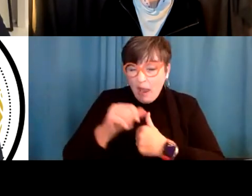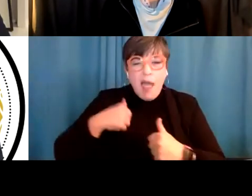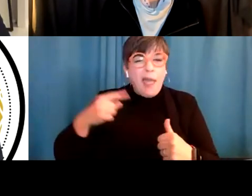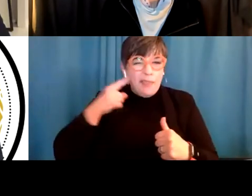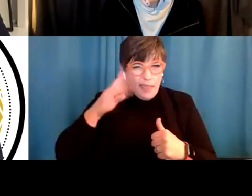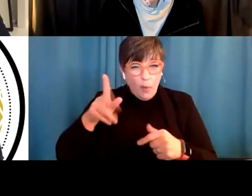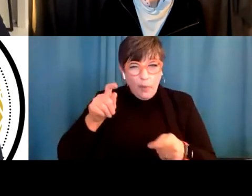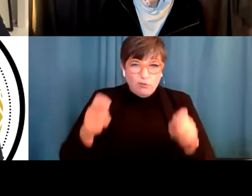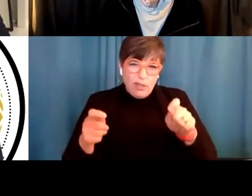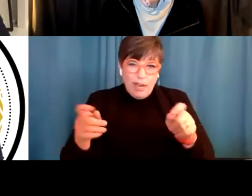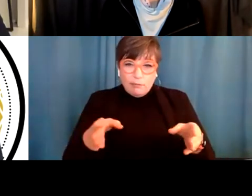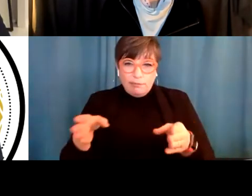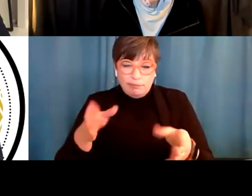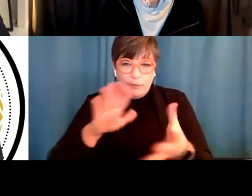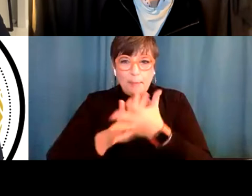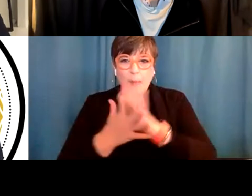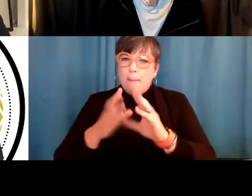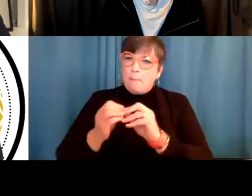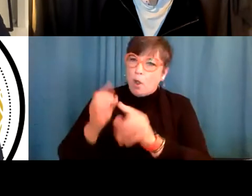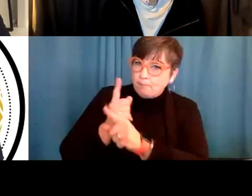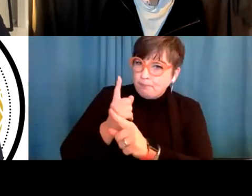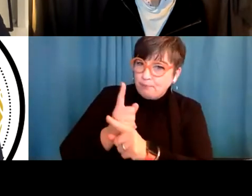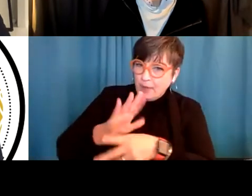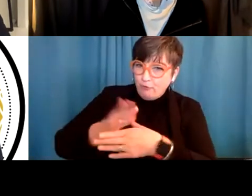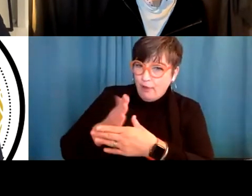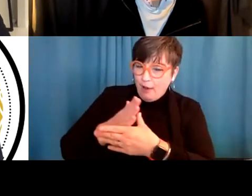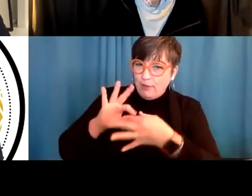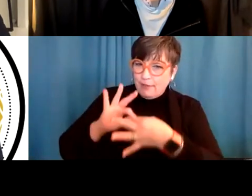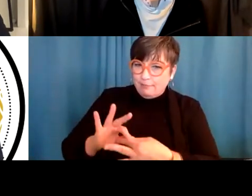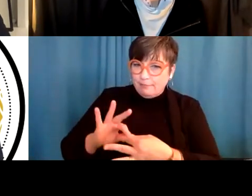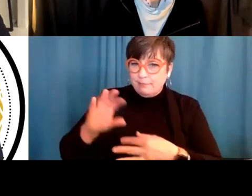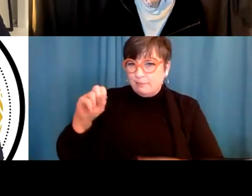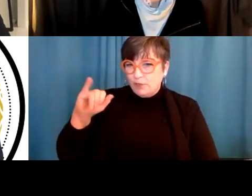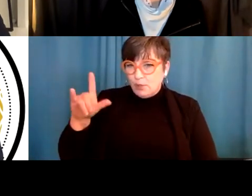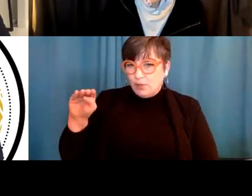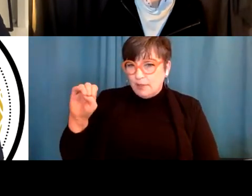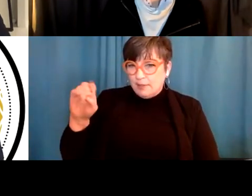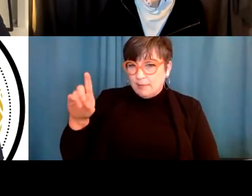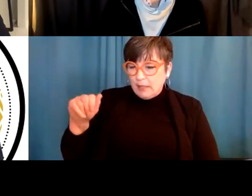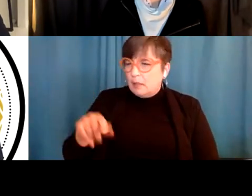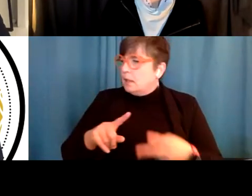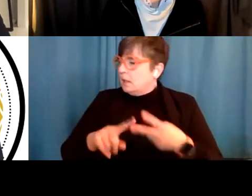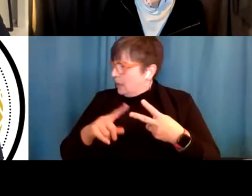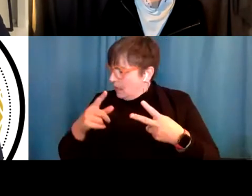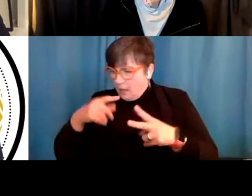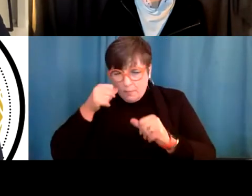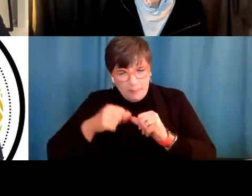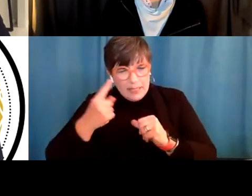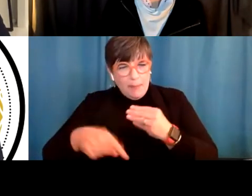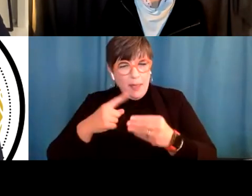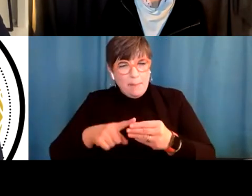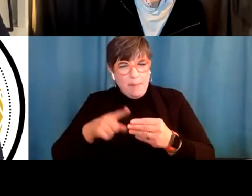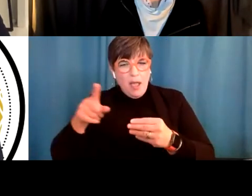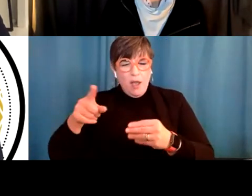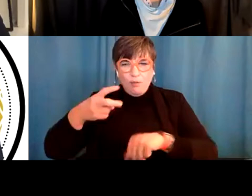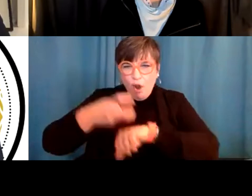direction. Mm-hmm. On whether or not it makes it harder to track, I would say yes. I mean, in some ways, it's obvious